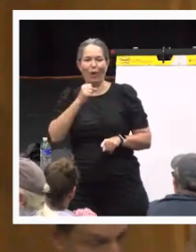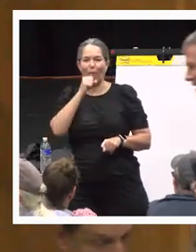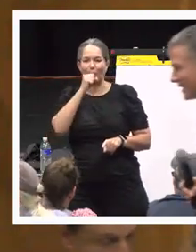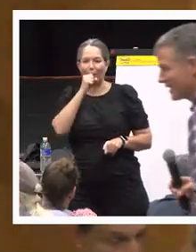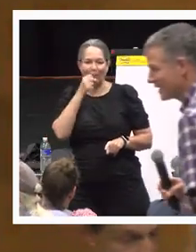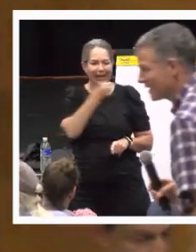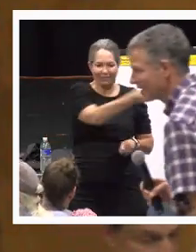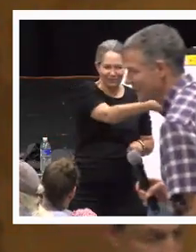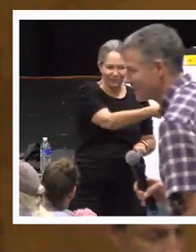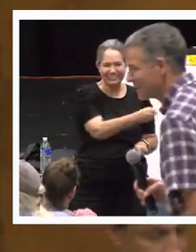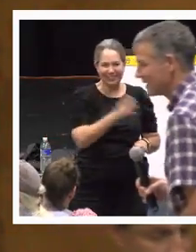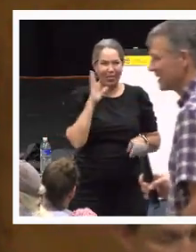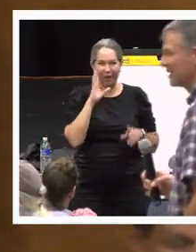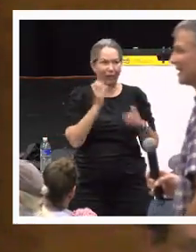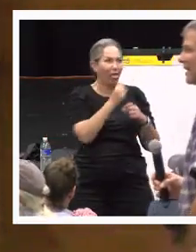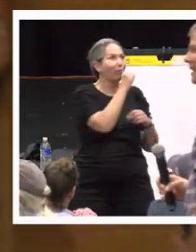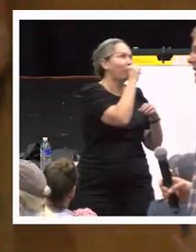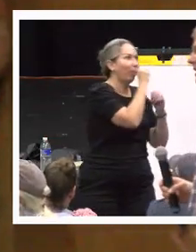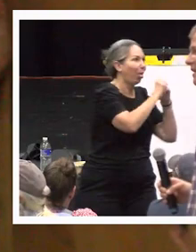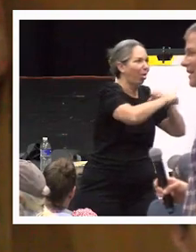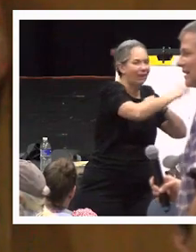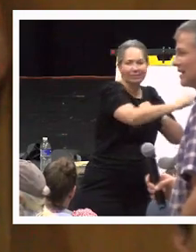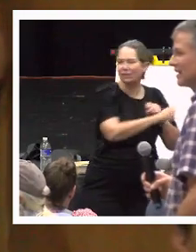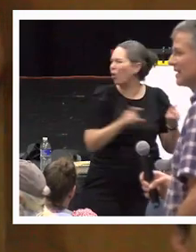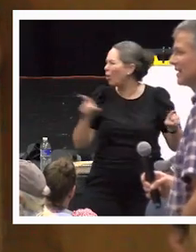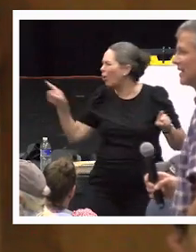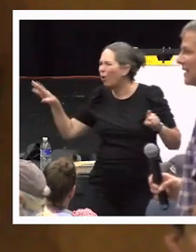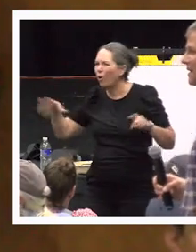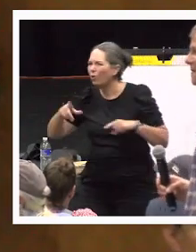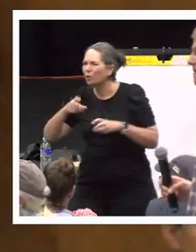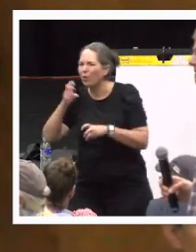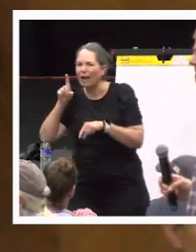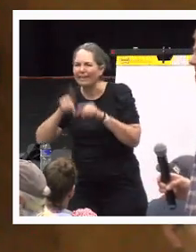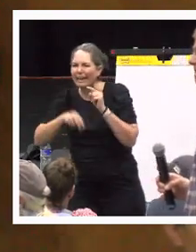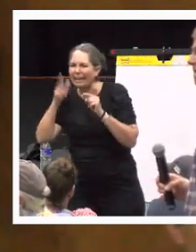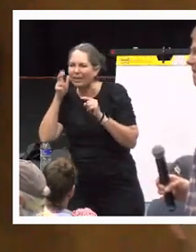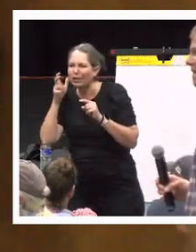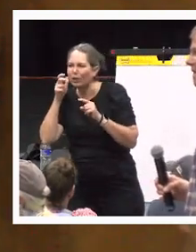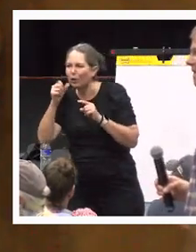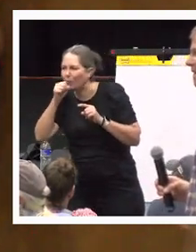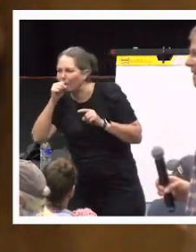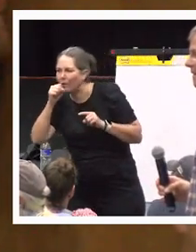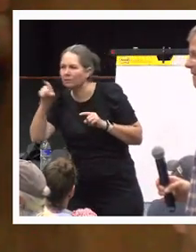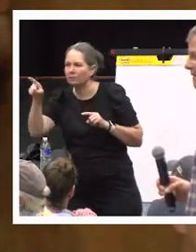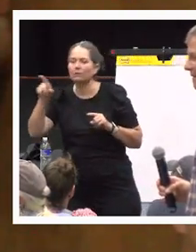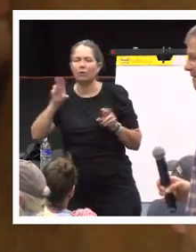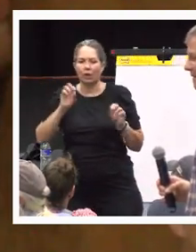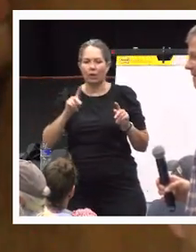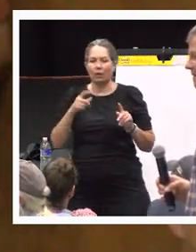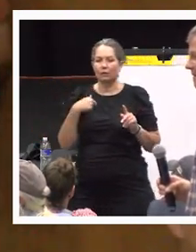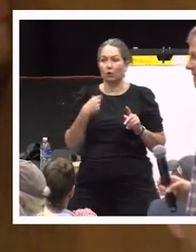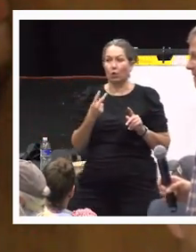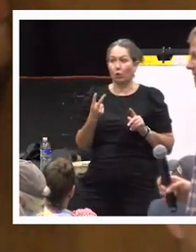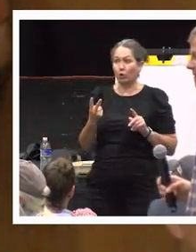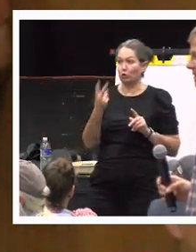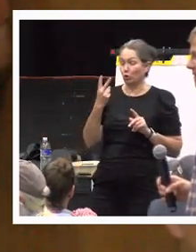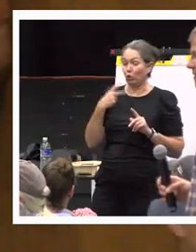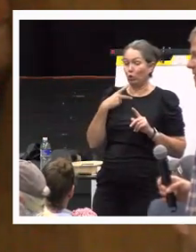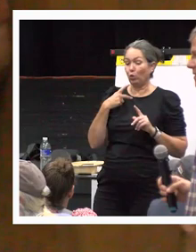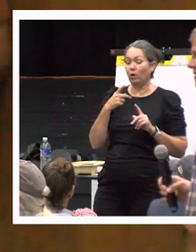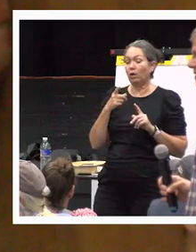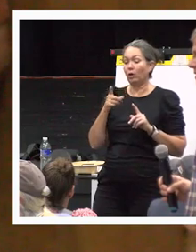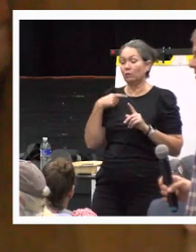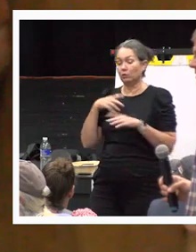Hi, I'm Zoe Niederland in Montpelier. My six would be the two that relate to slowing down and managing